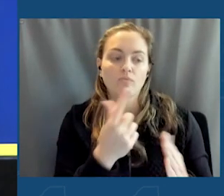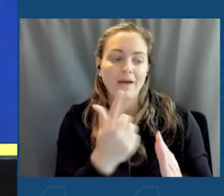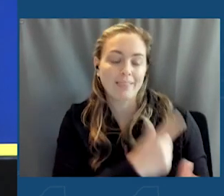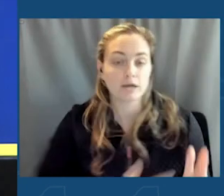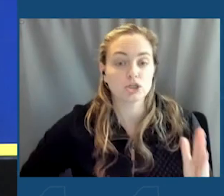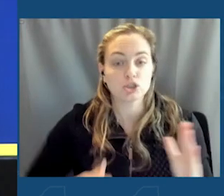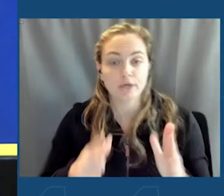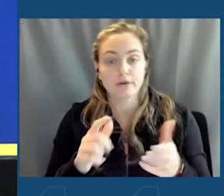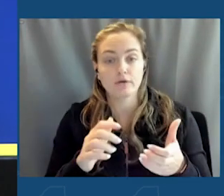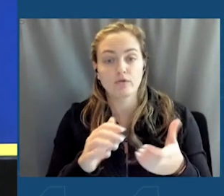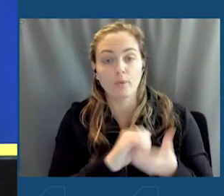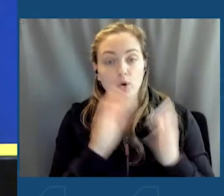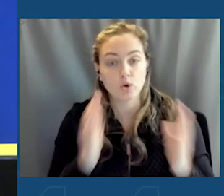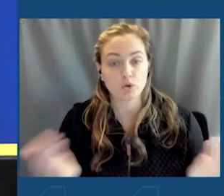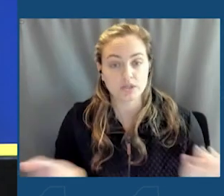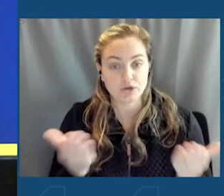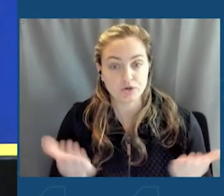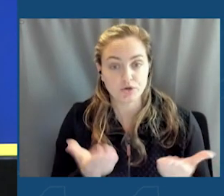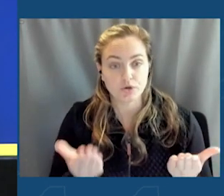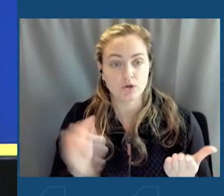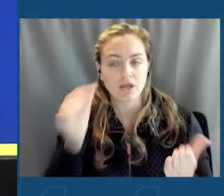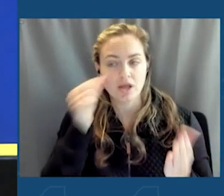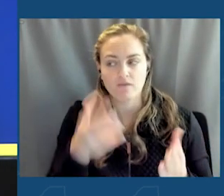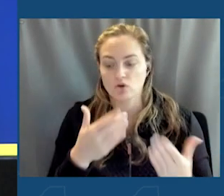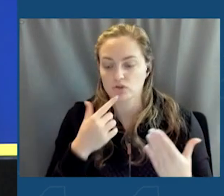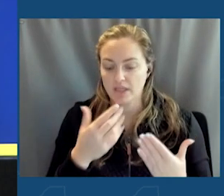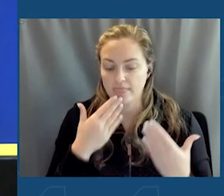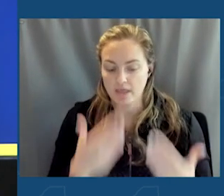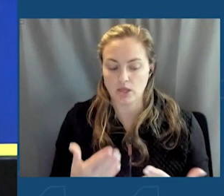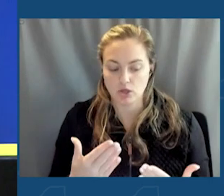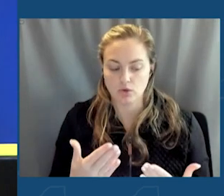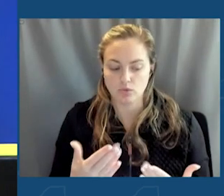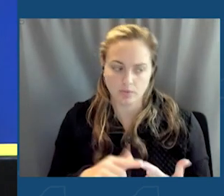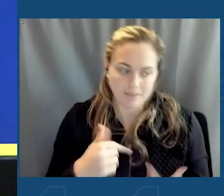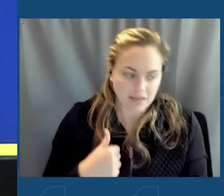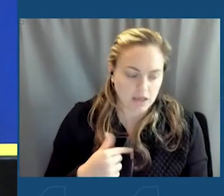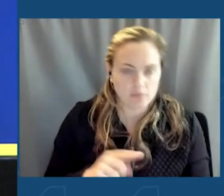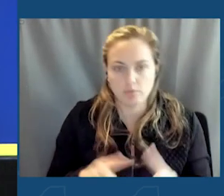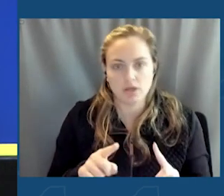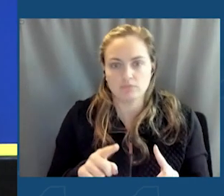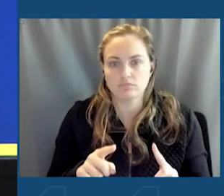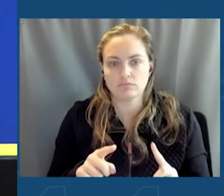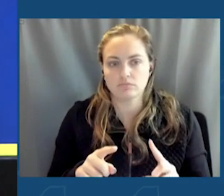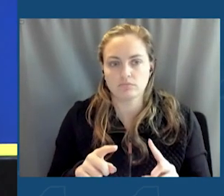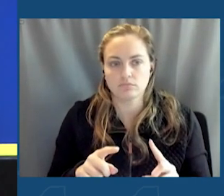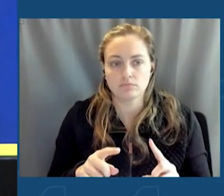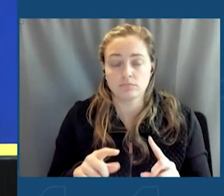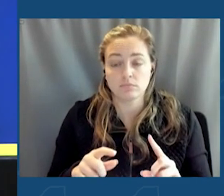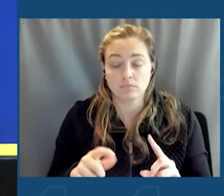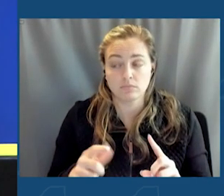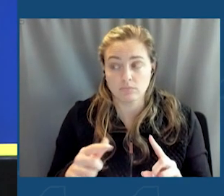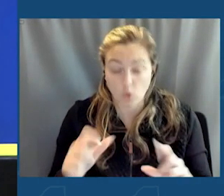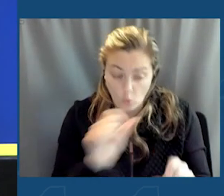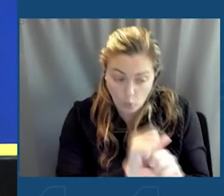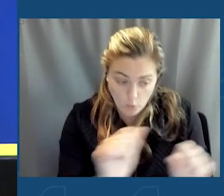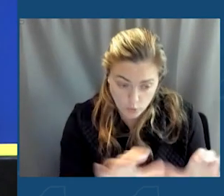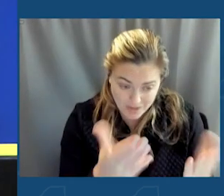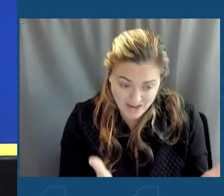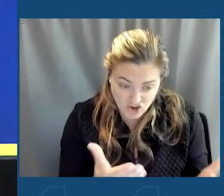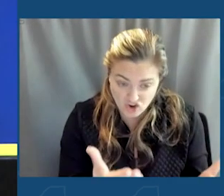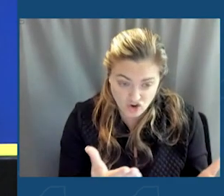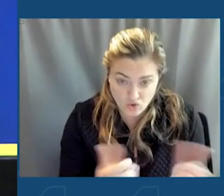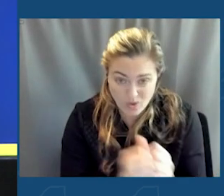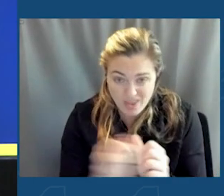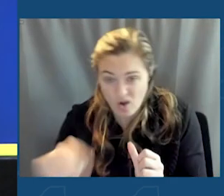here. The governor thanked me, but I couldn't do any of the work we're doing here locally without